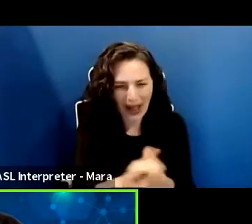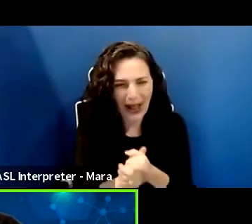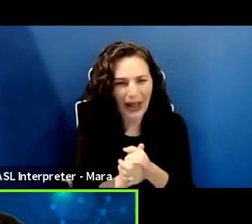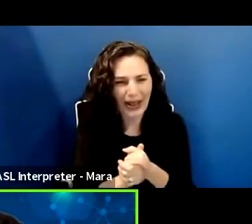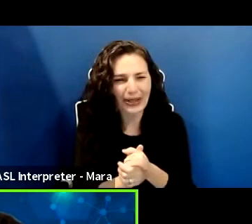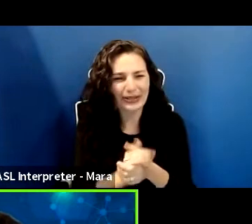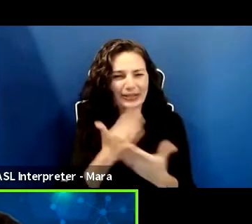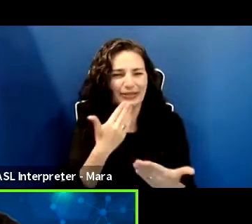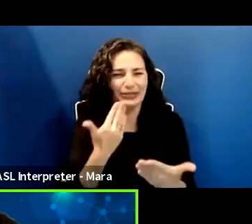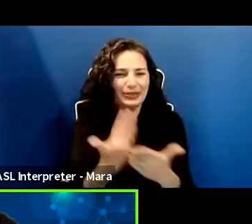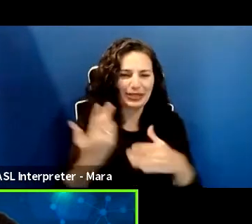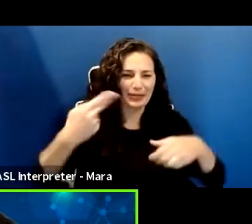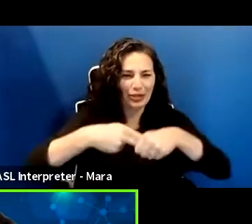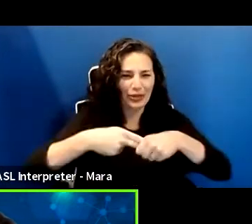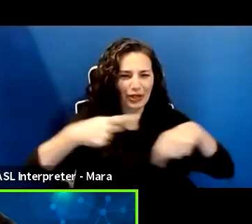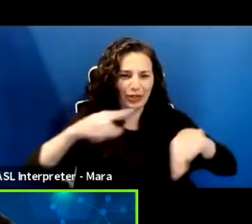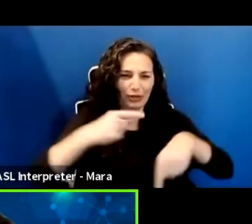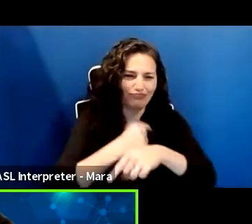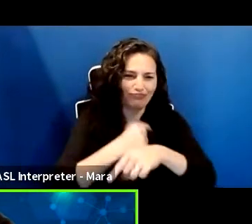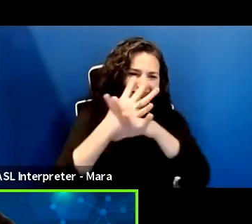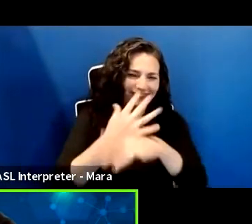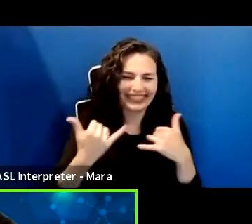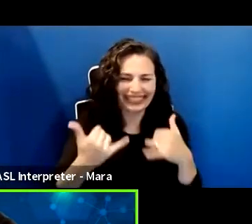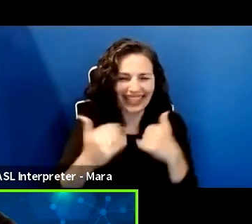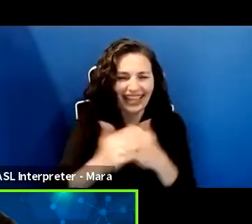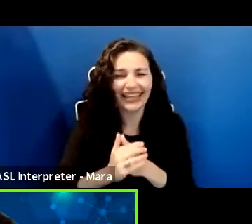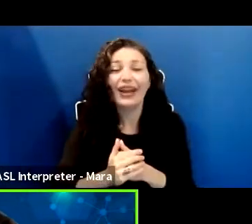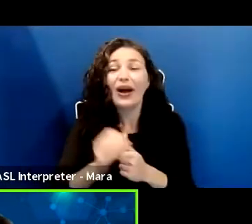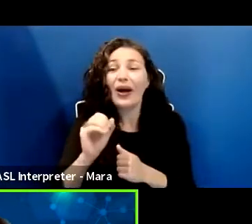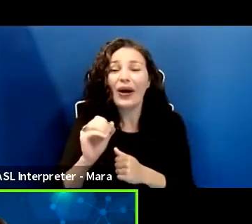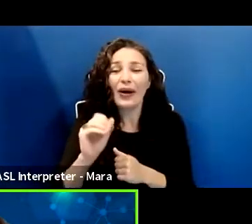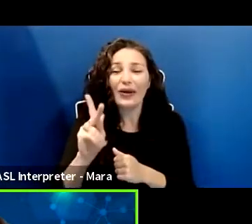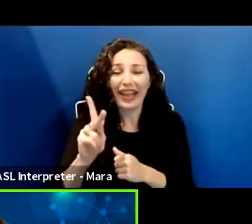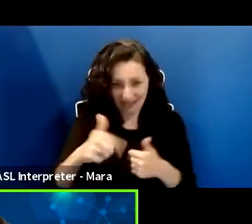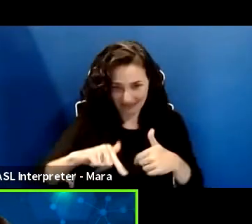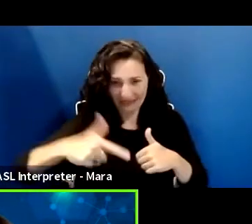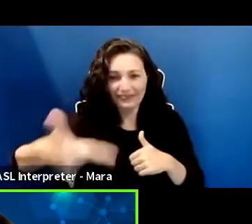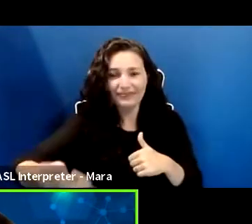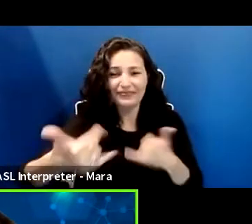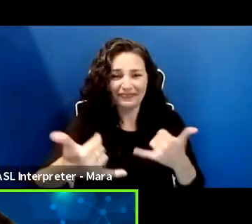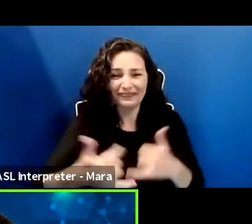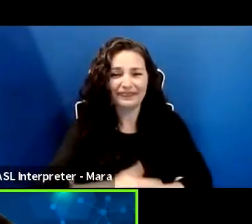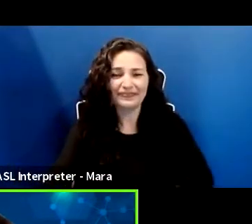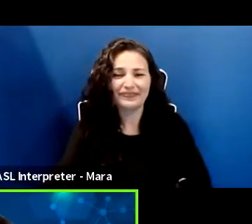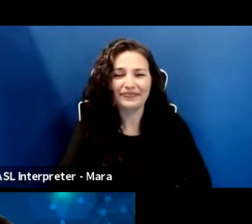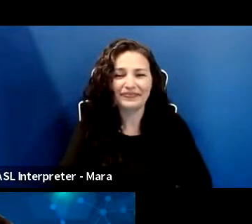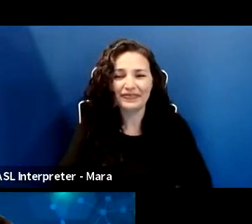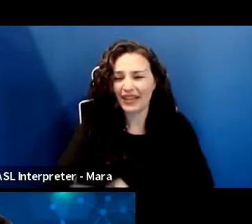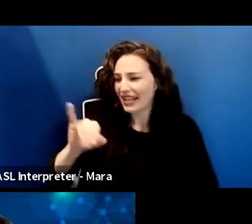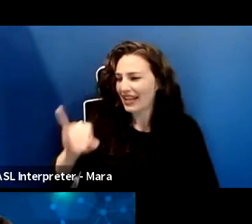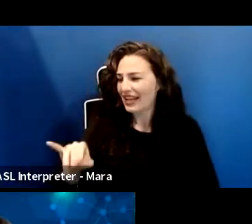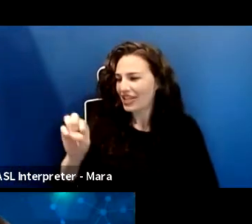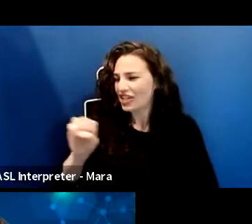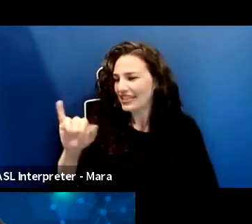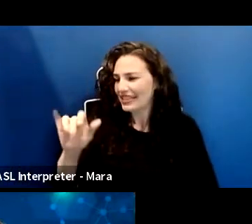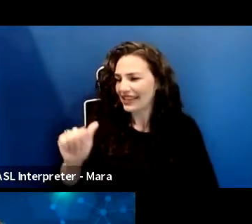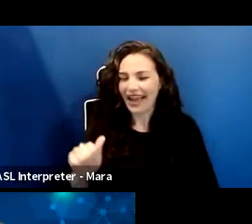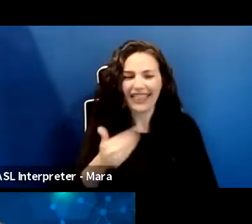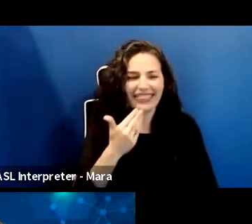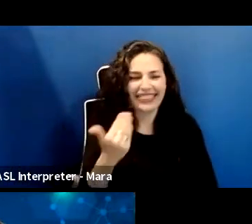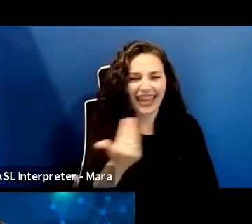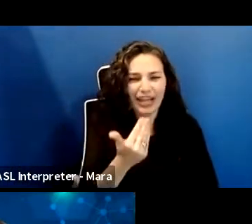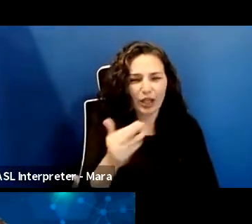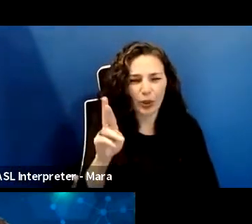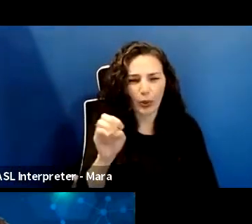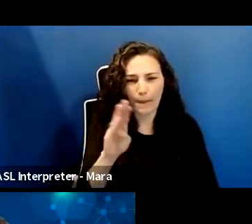good to be joining you virtually today. So I'm going to toss it over to you all. Thank you so much, Rebecca. We're so happy to be